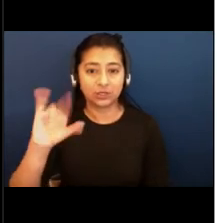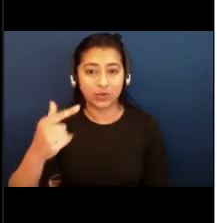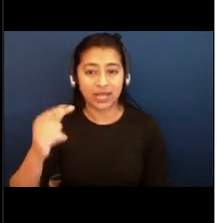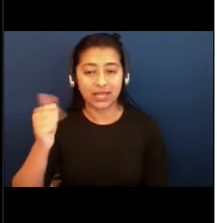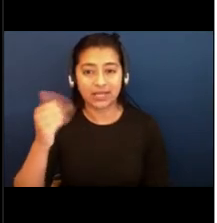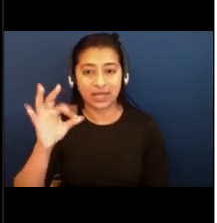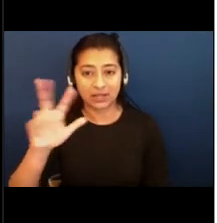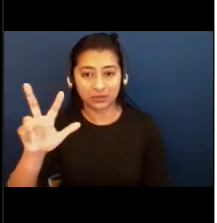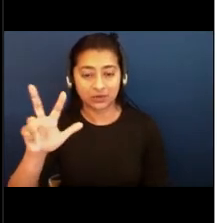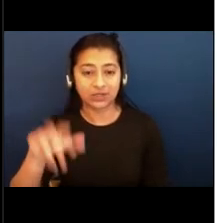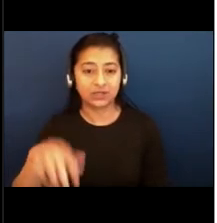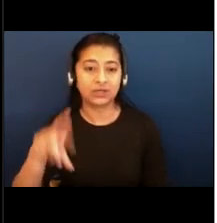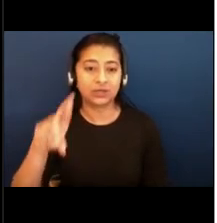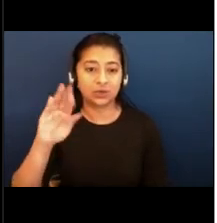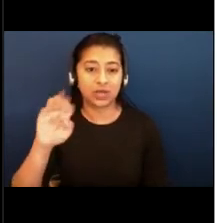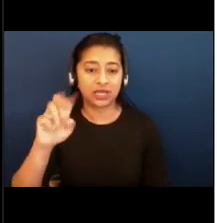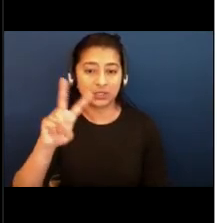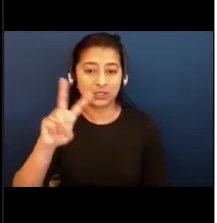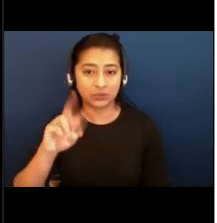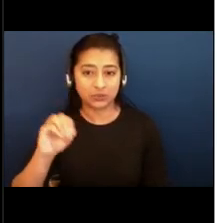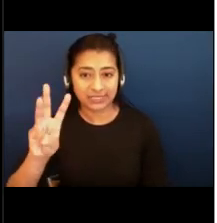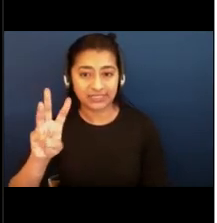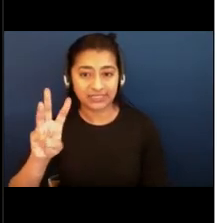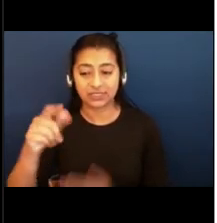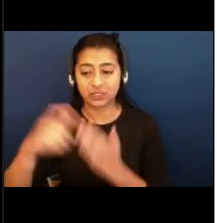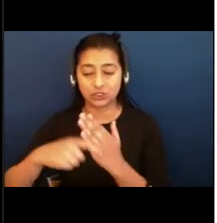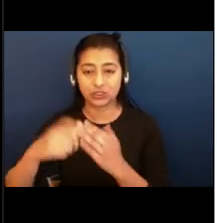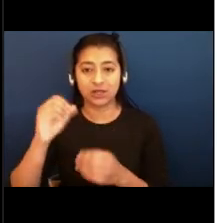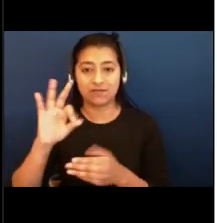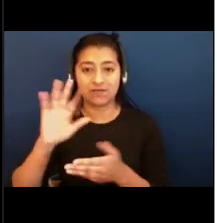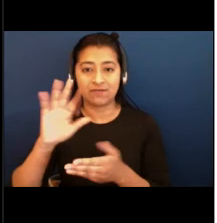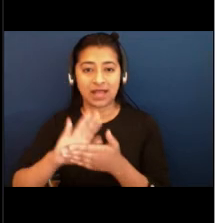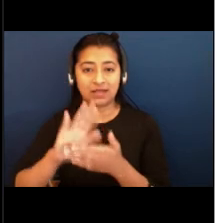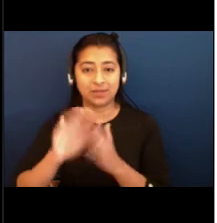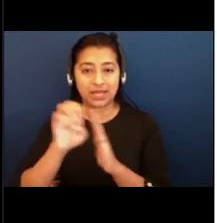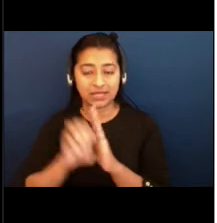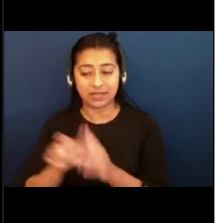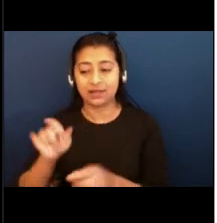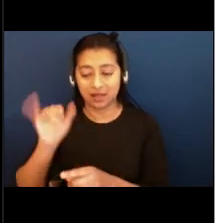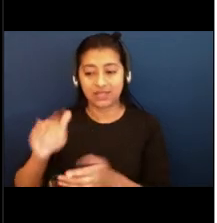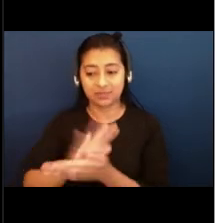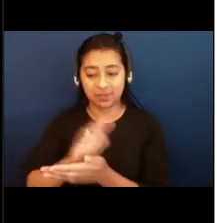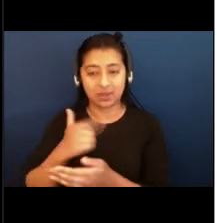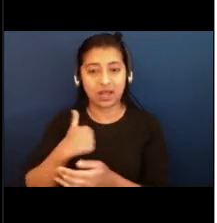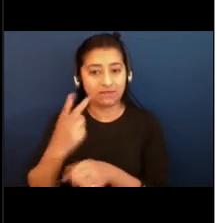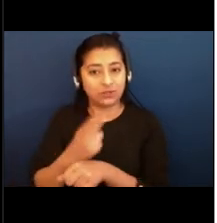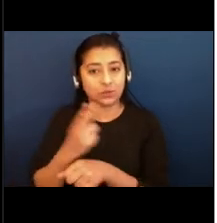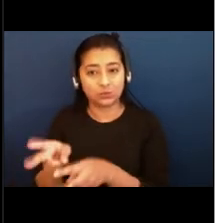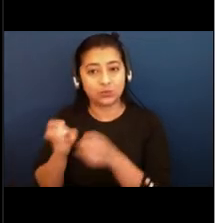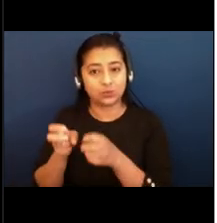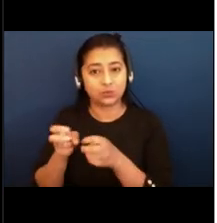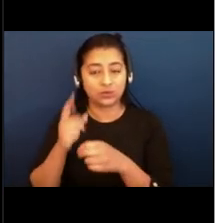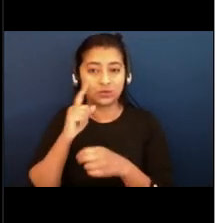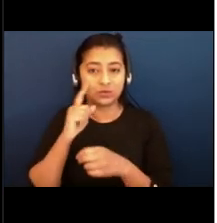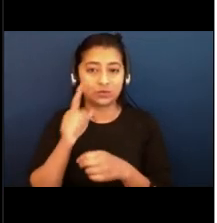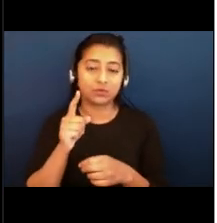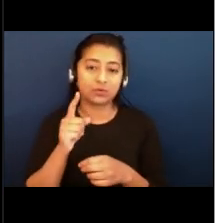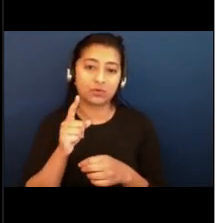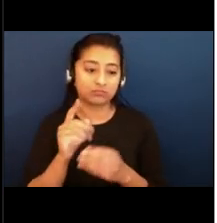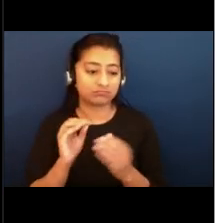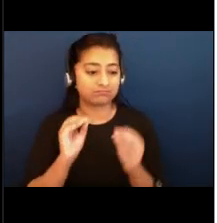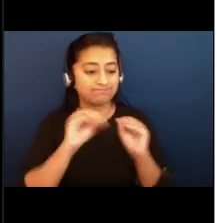1993, Rice 2006 in the Journal of Academic Ethics. That's a paper I know I've drawn upon in order to put into my